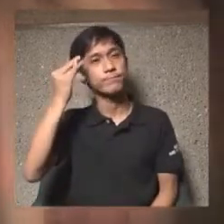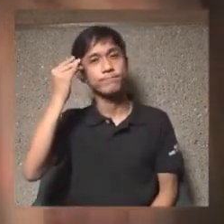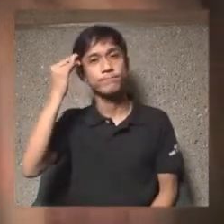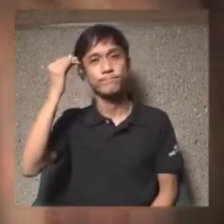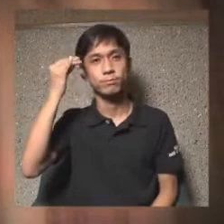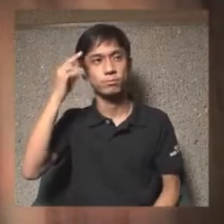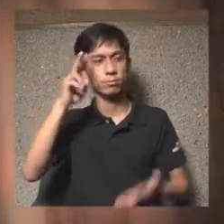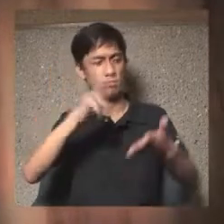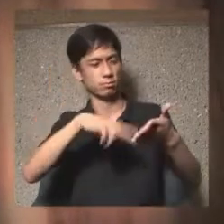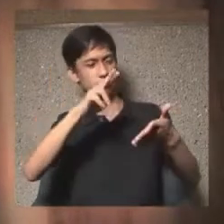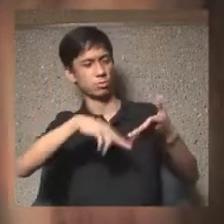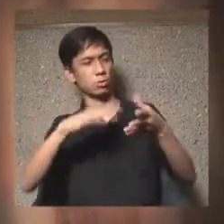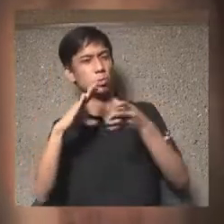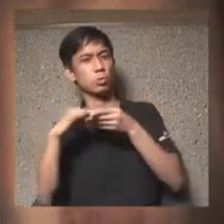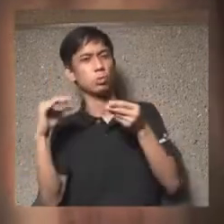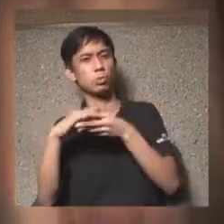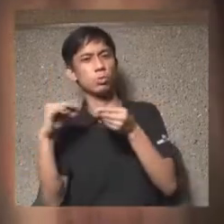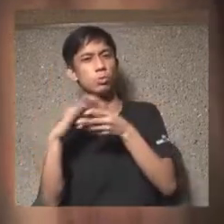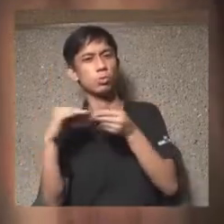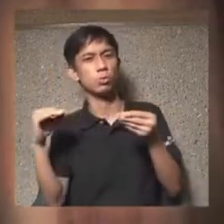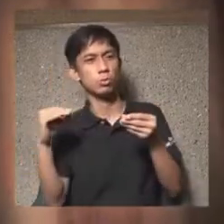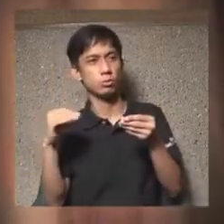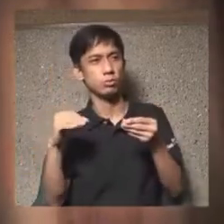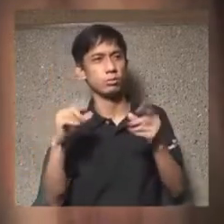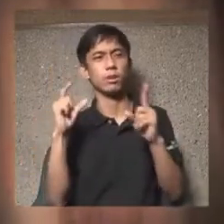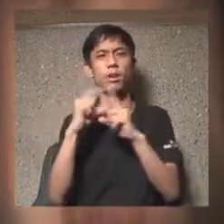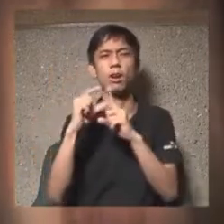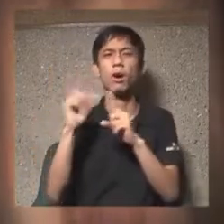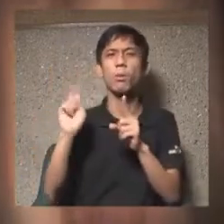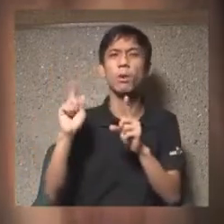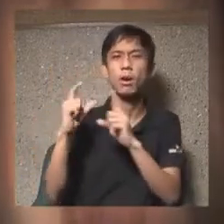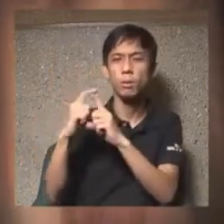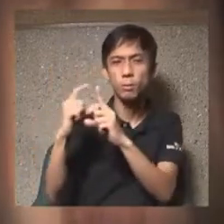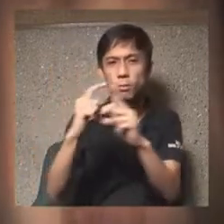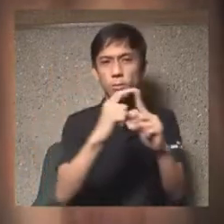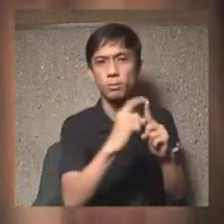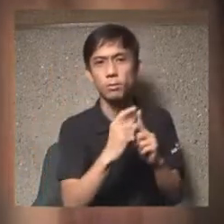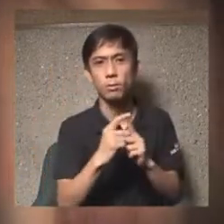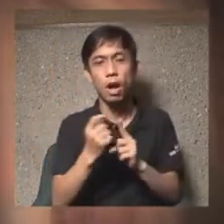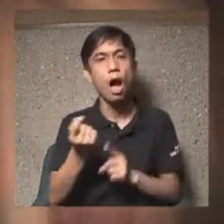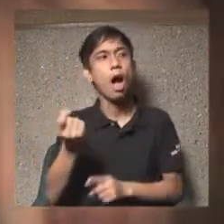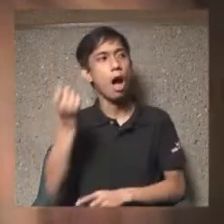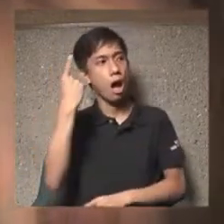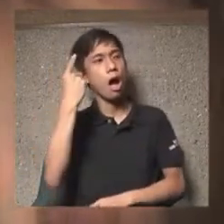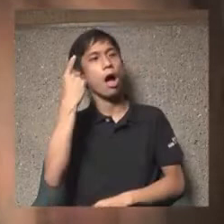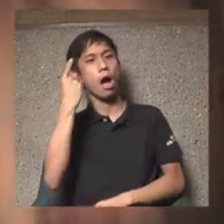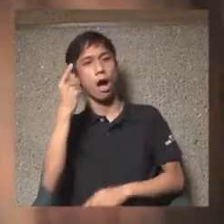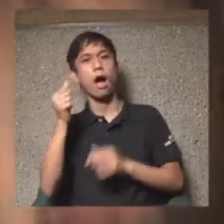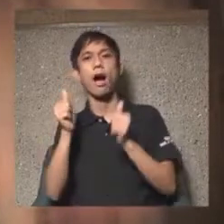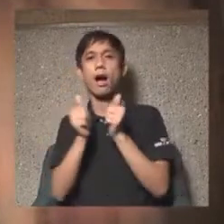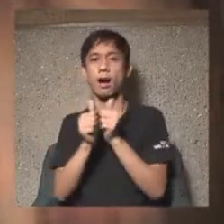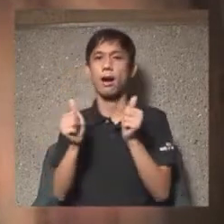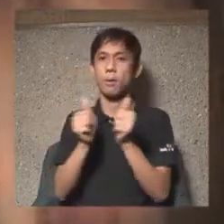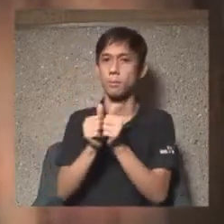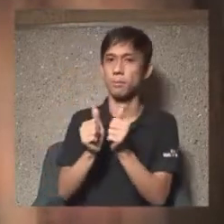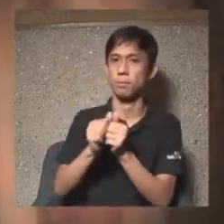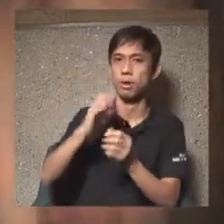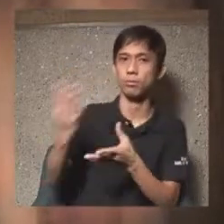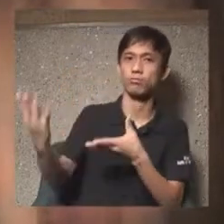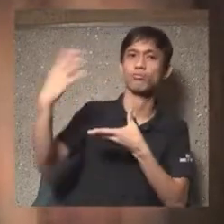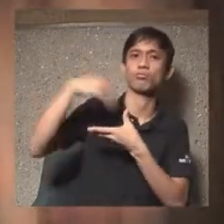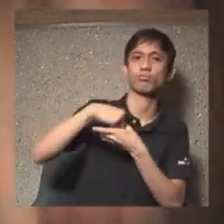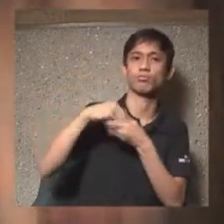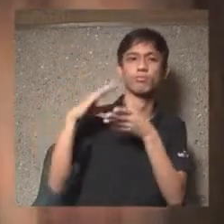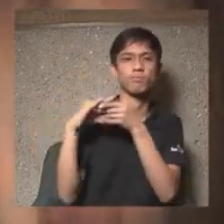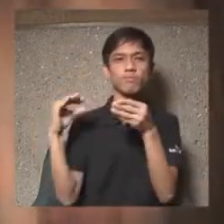the word per word piece that you are usually looking into any work of